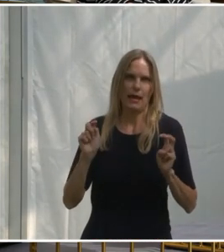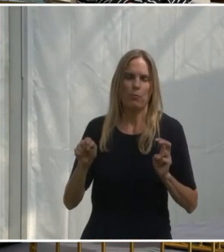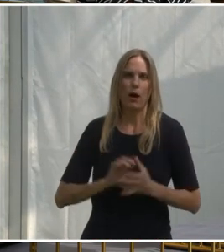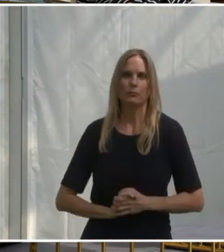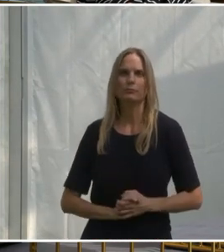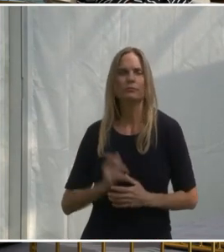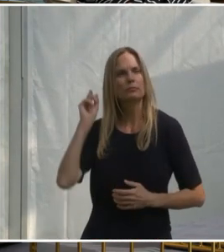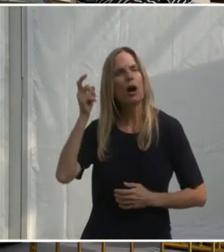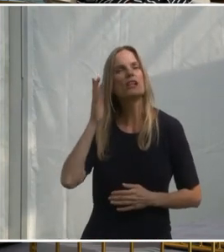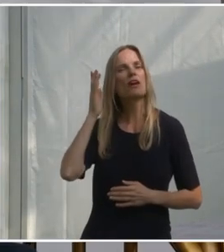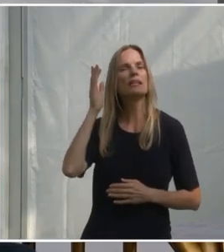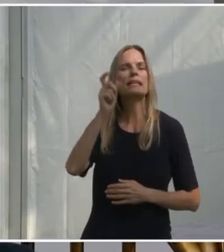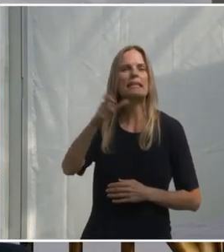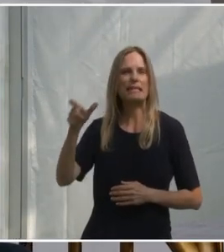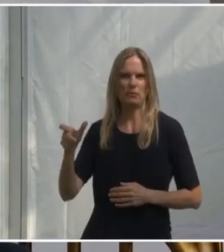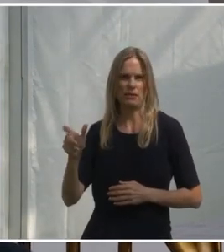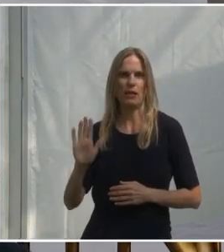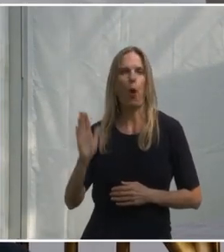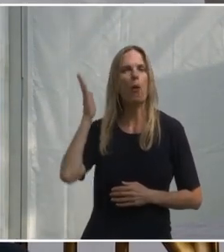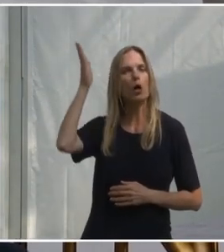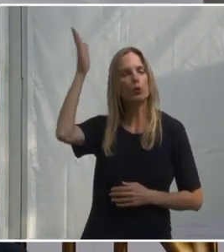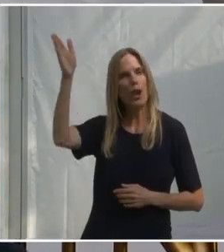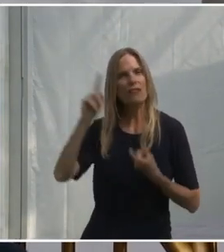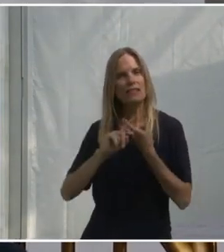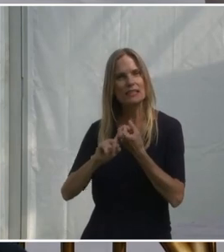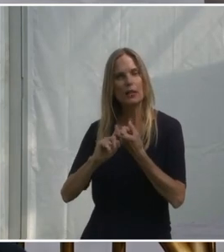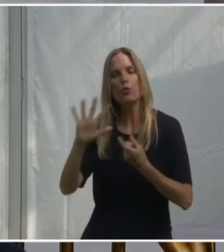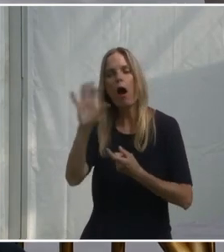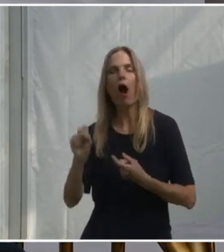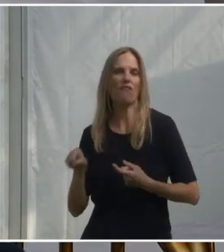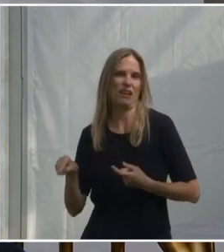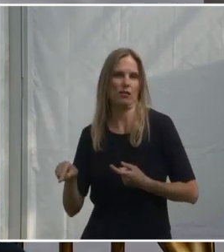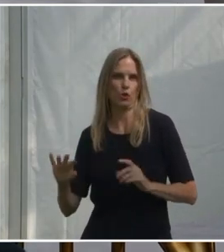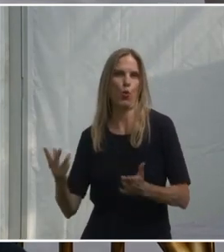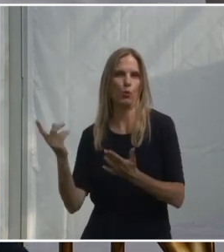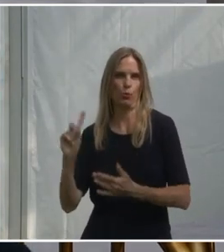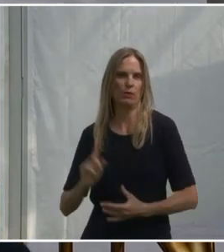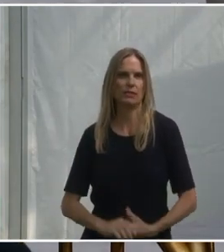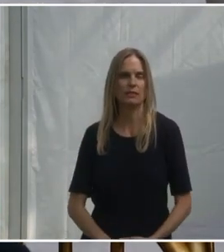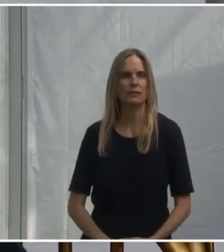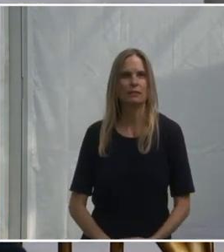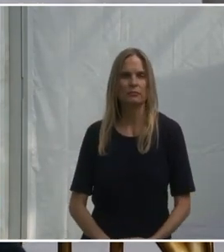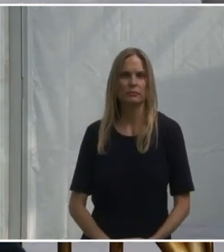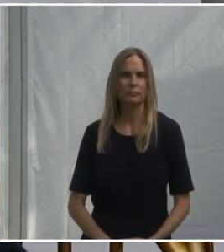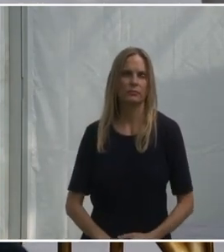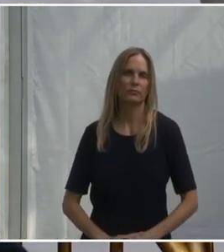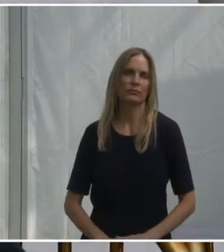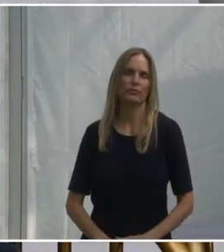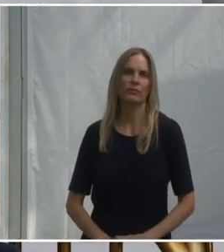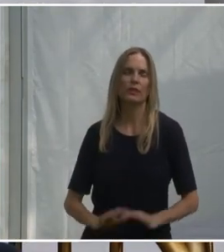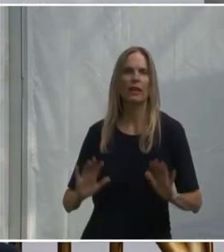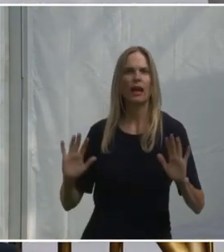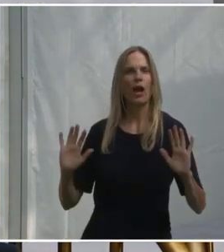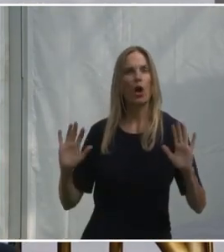of the humankind depends on what happens in Africa. So if things